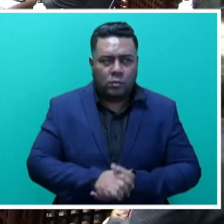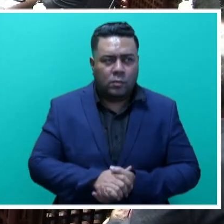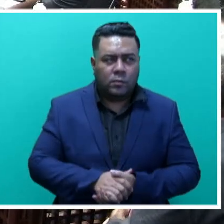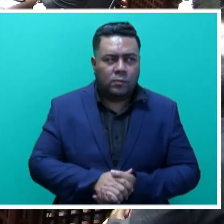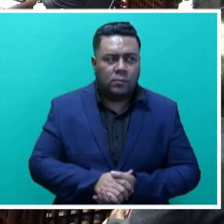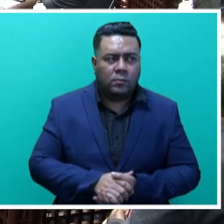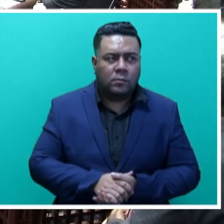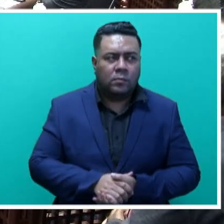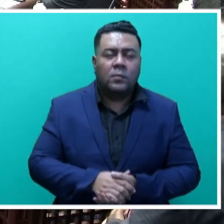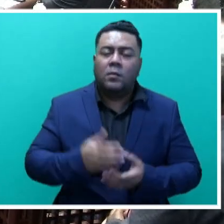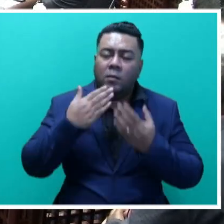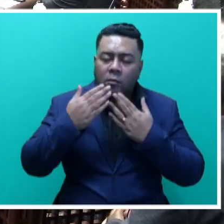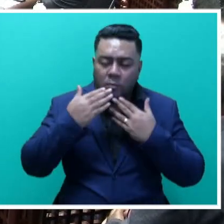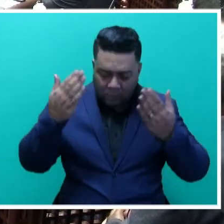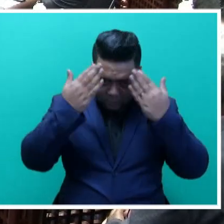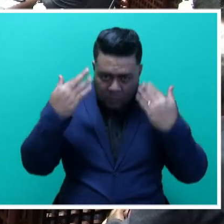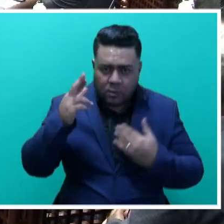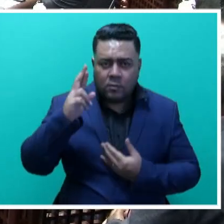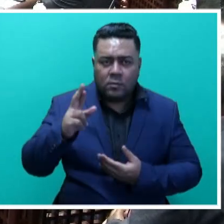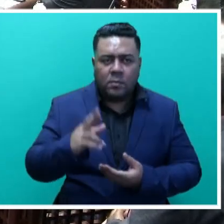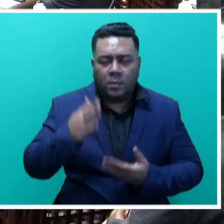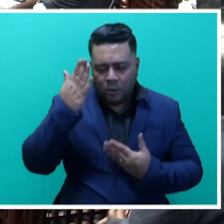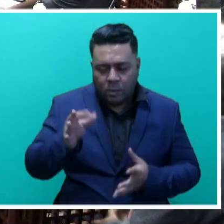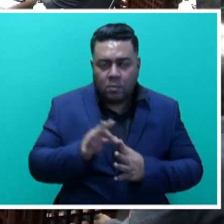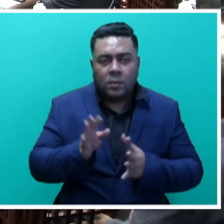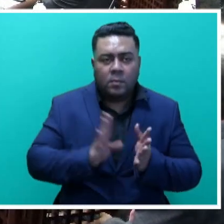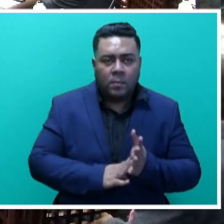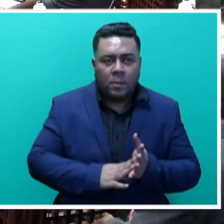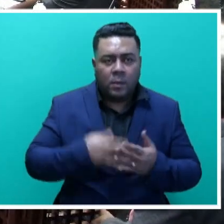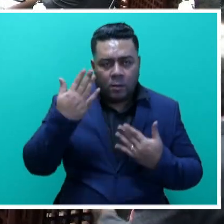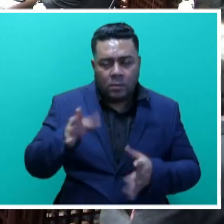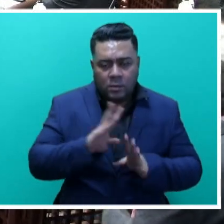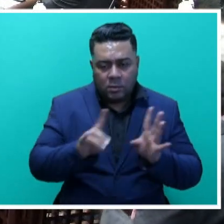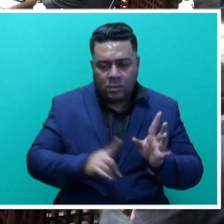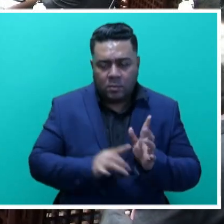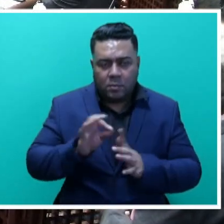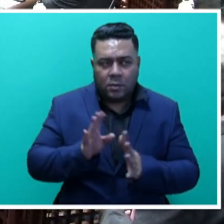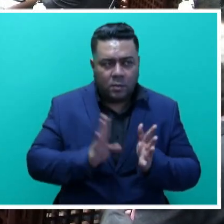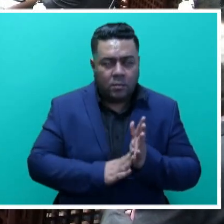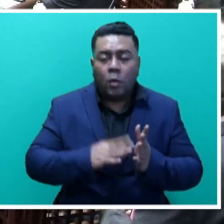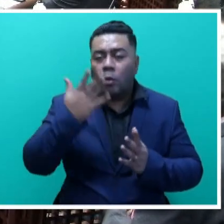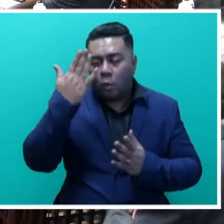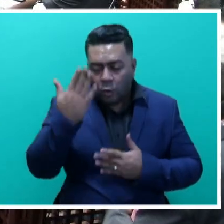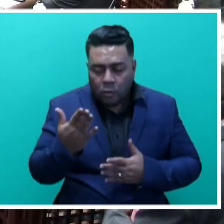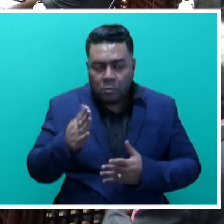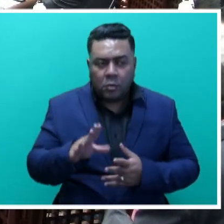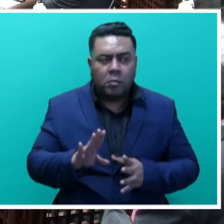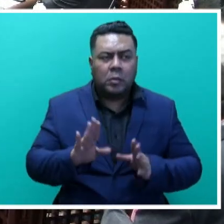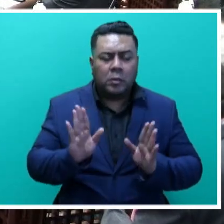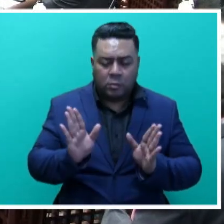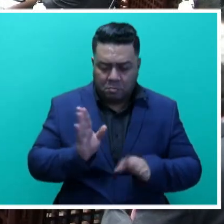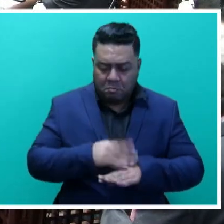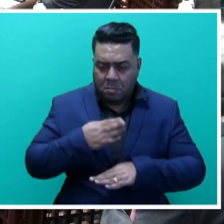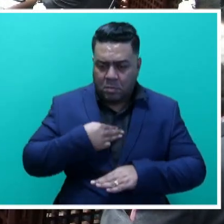Thank you, Mr. Speaker, sir. The Honourable Prime Minister, Honourable Deputy Prime Ministers, Honourable Cabinet colleagues, Honourable Leader